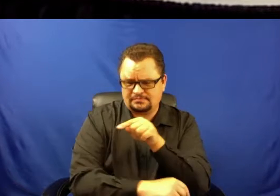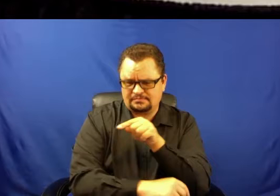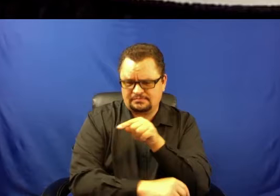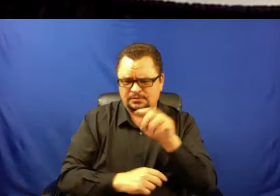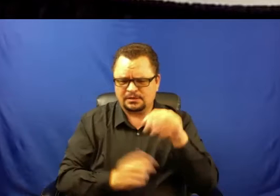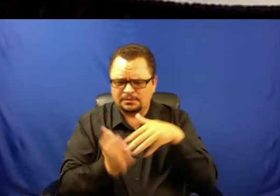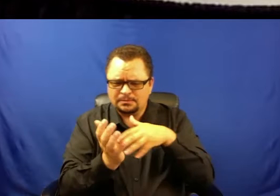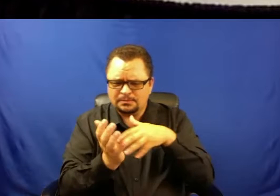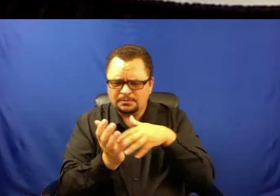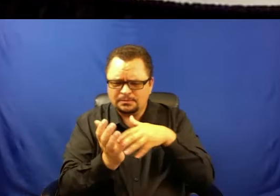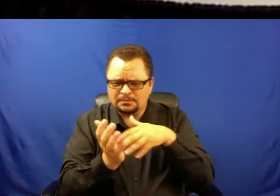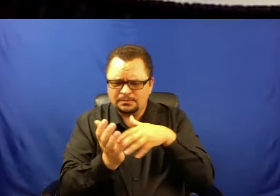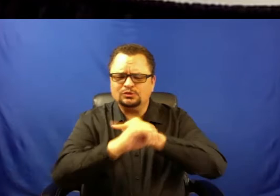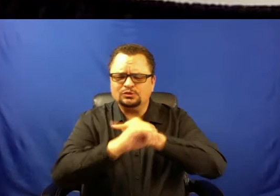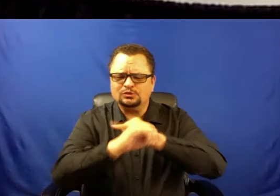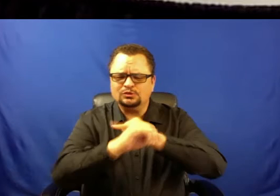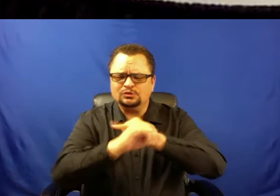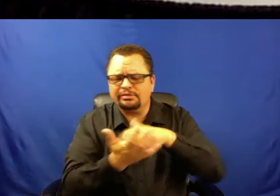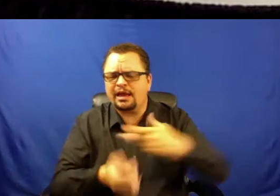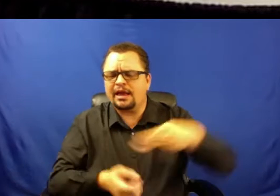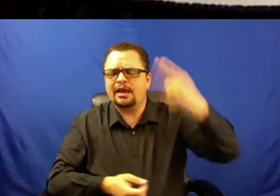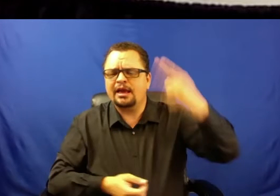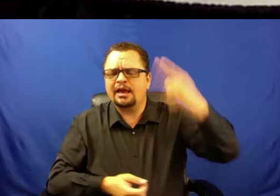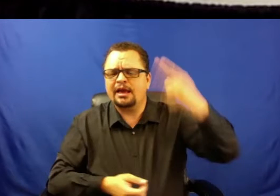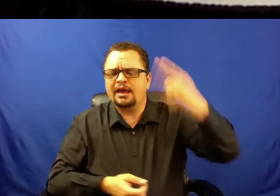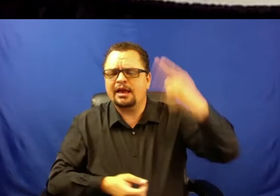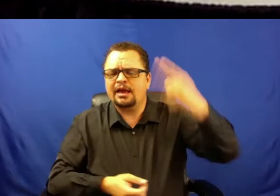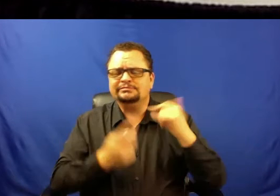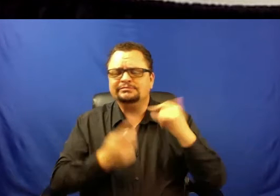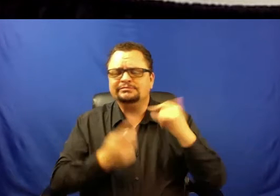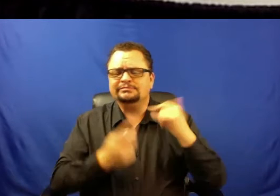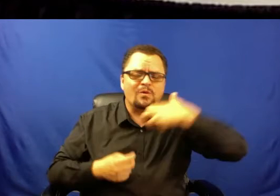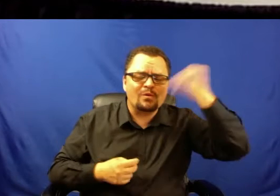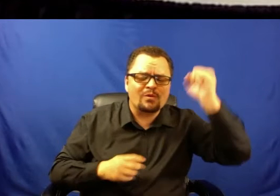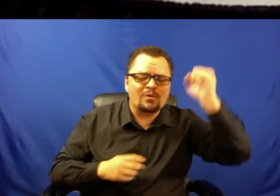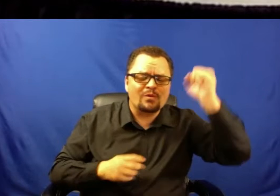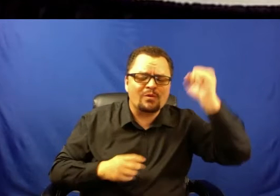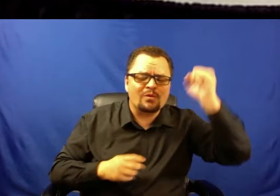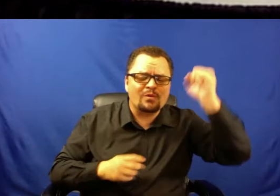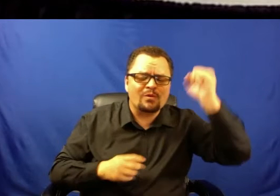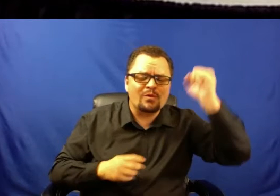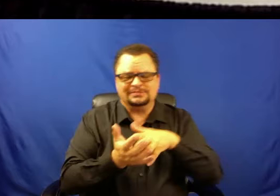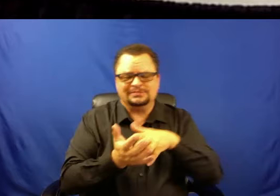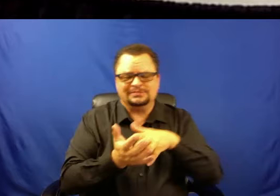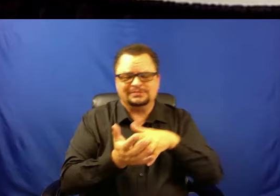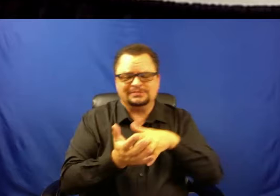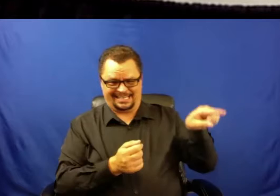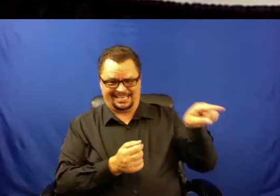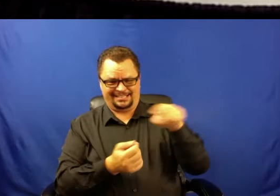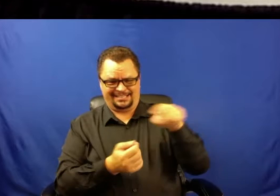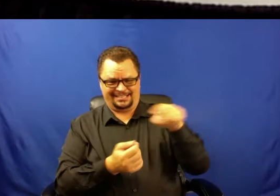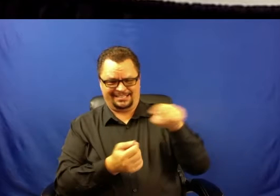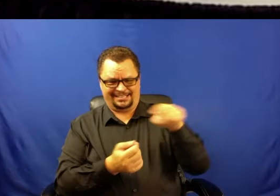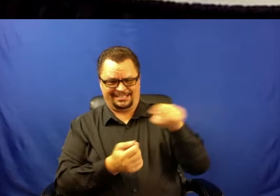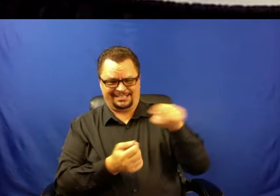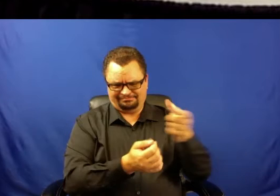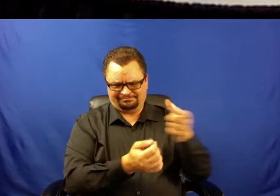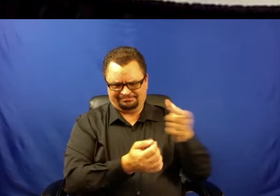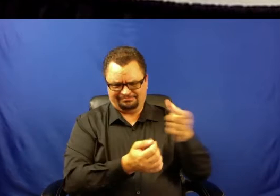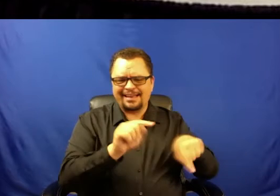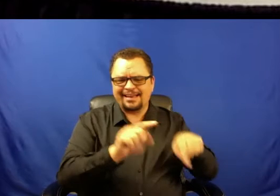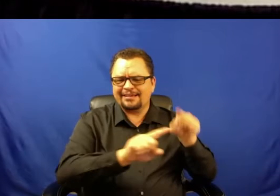to be as mobile. And so these are this effort is kind of heaven sent. I know that I've received